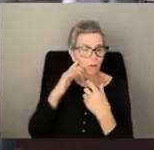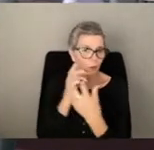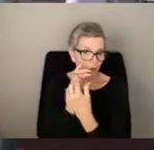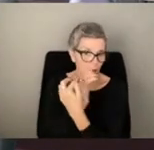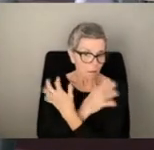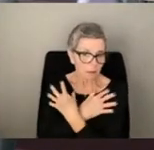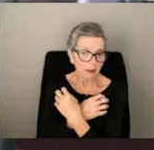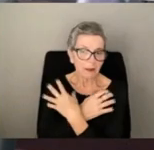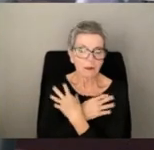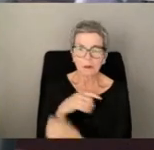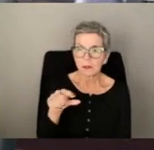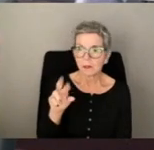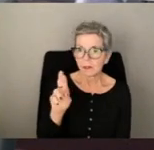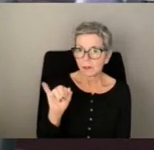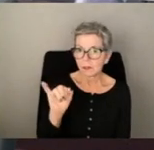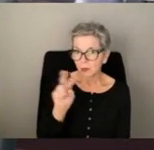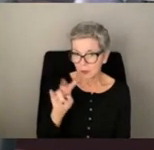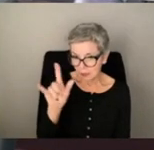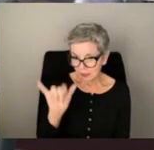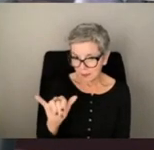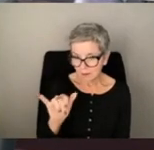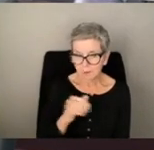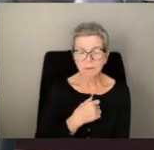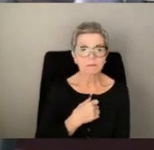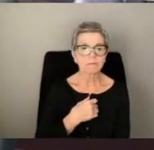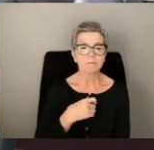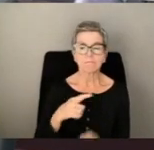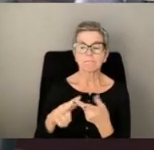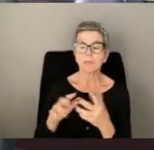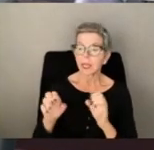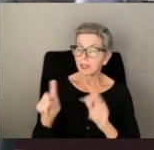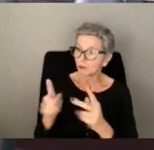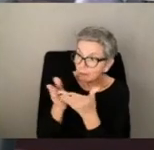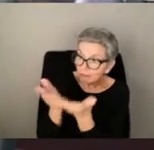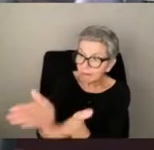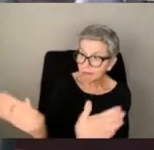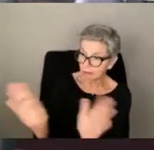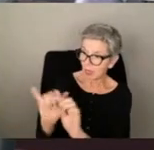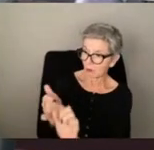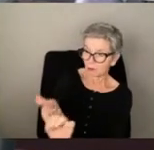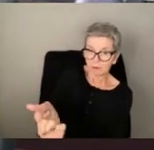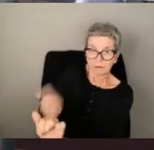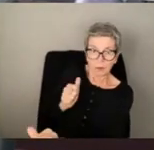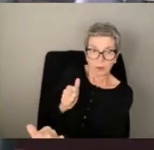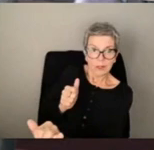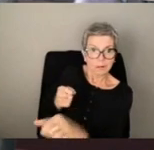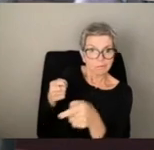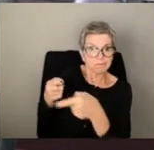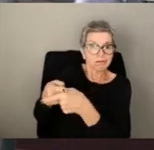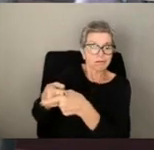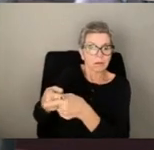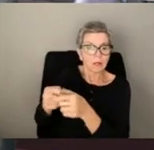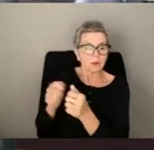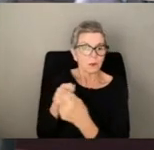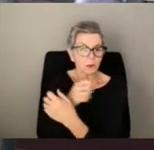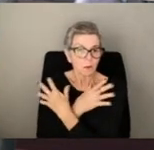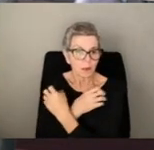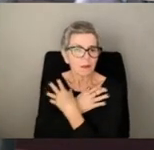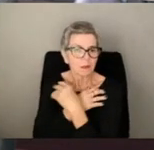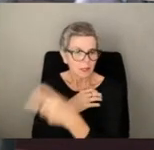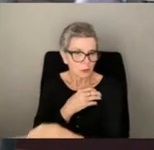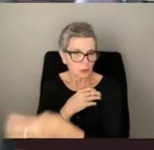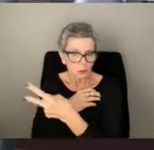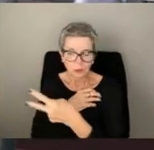to avoid negative interactions with grizzly bears. Those are the first 2 facets, and the final facet is a wildlife responder program,